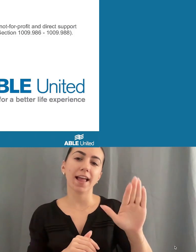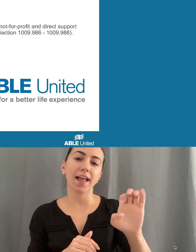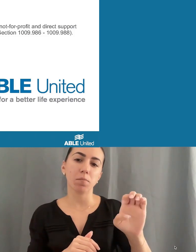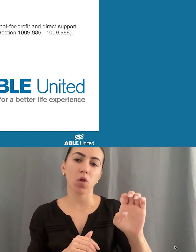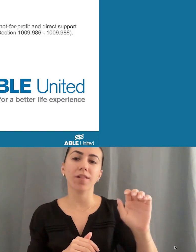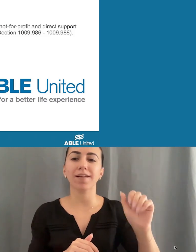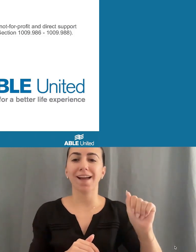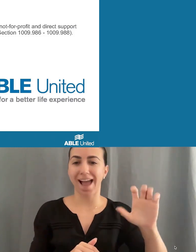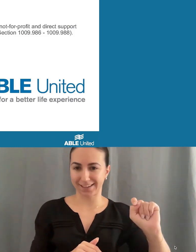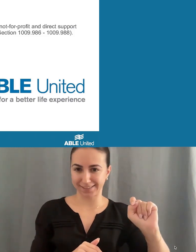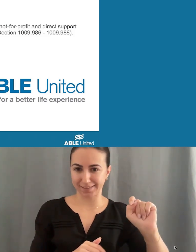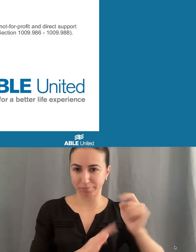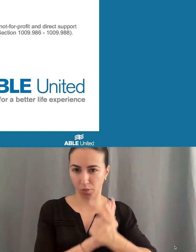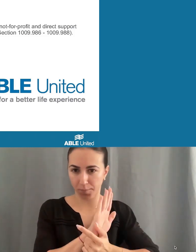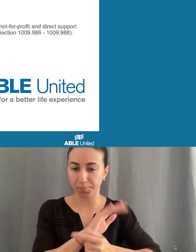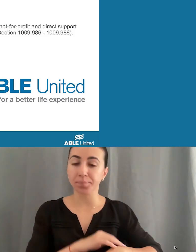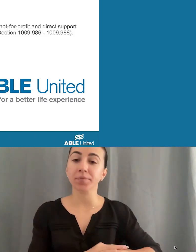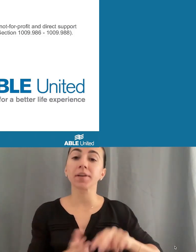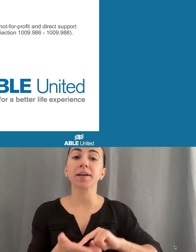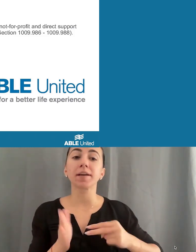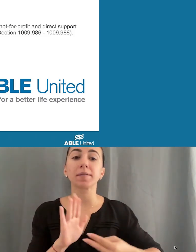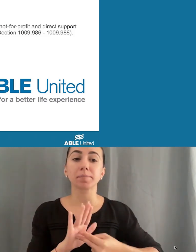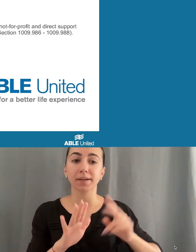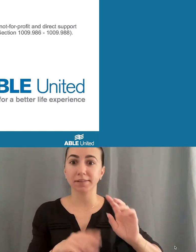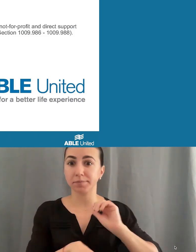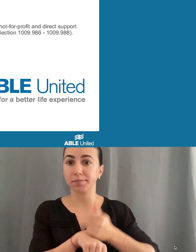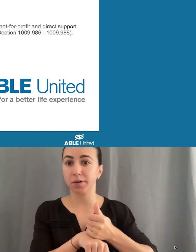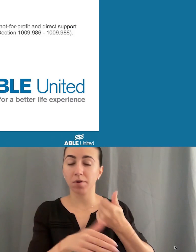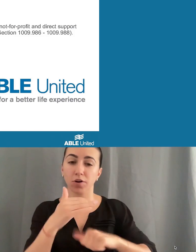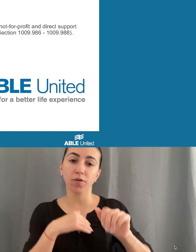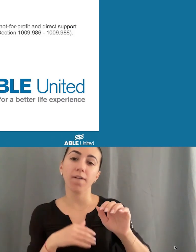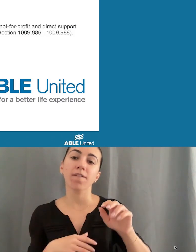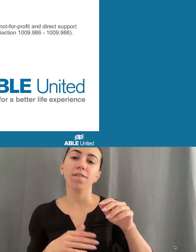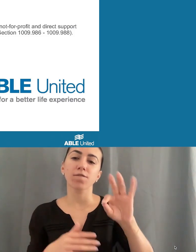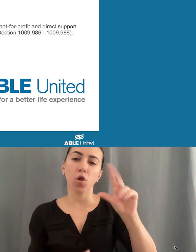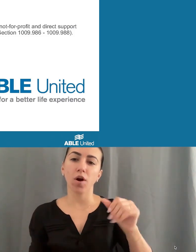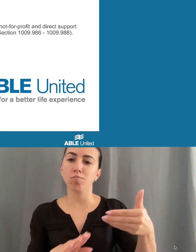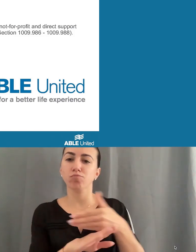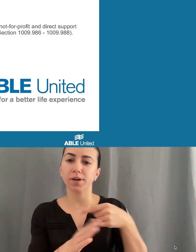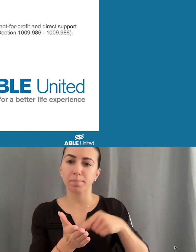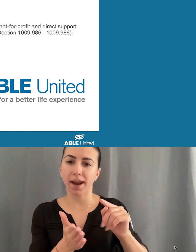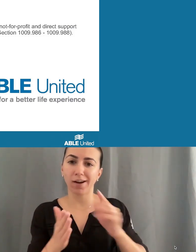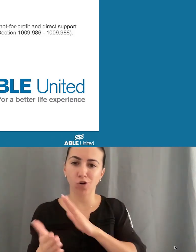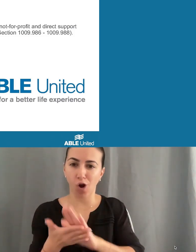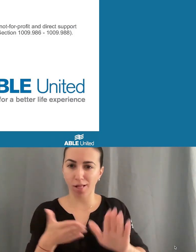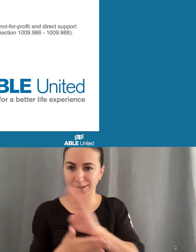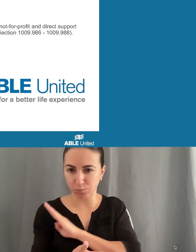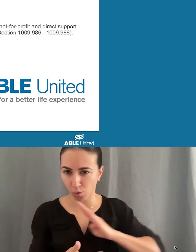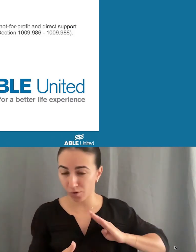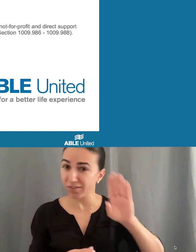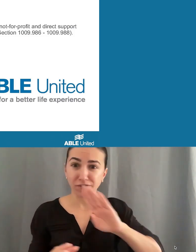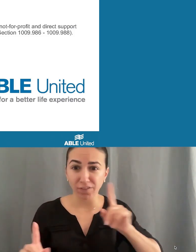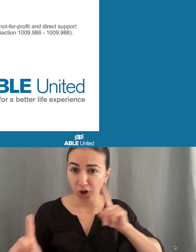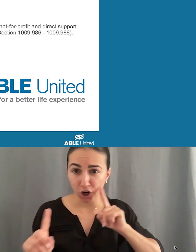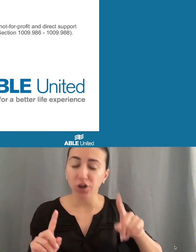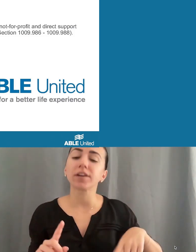Act. And what it did was actually house this program under the Florida Prepaid College Board. So if you haven't heard of Florida